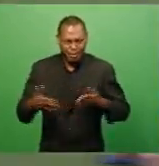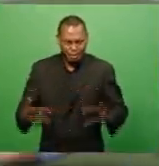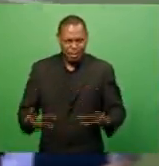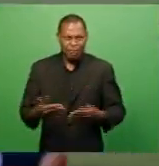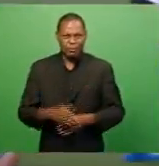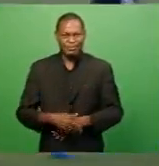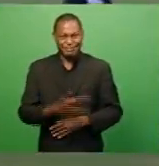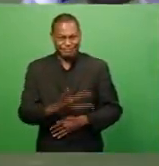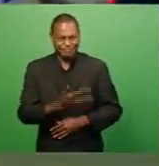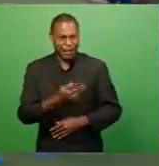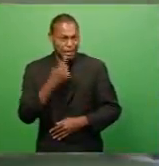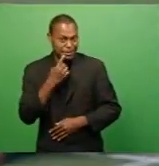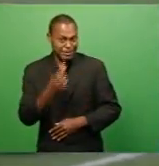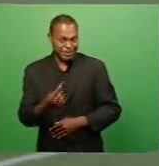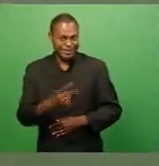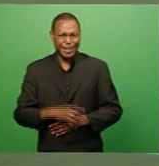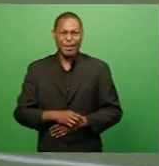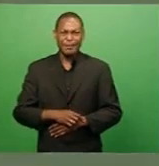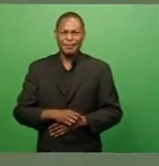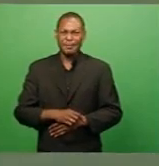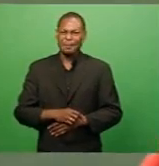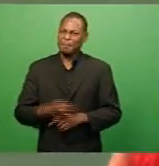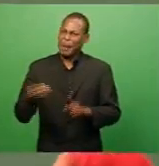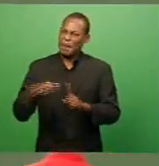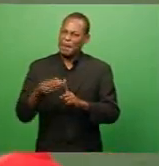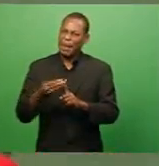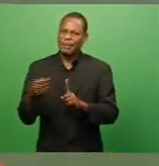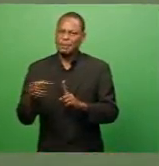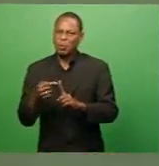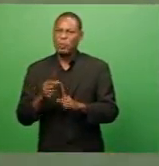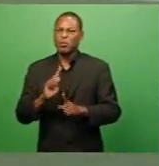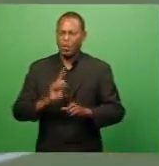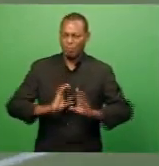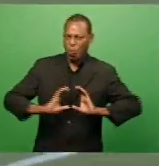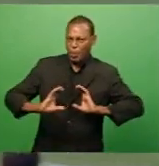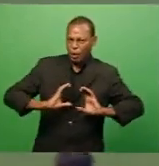Rabobo says the key to winning restarts is communication.